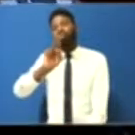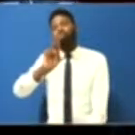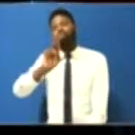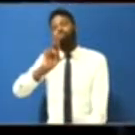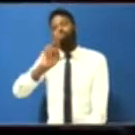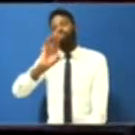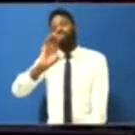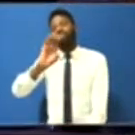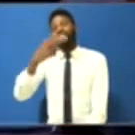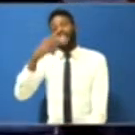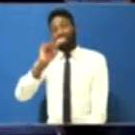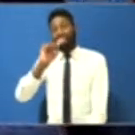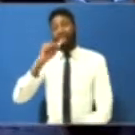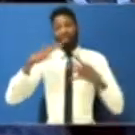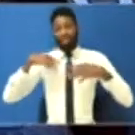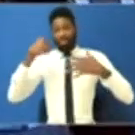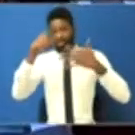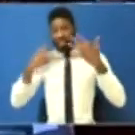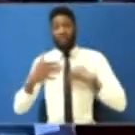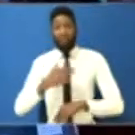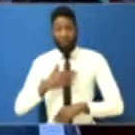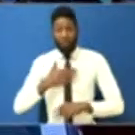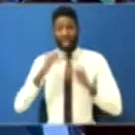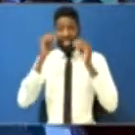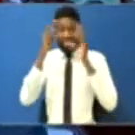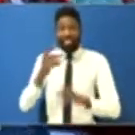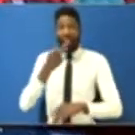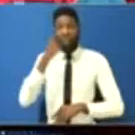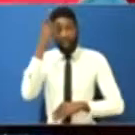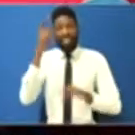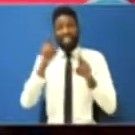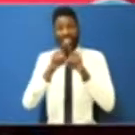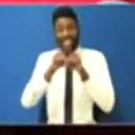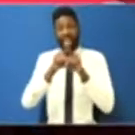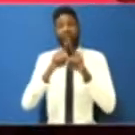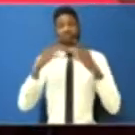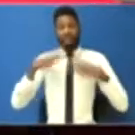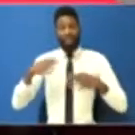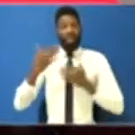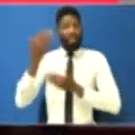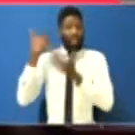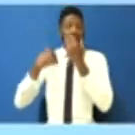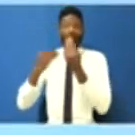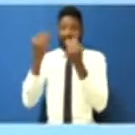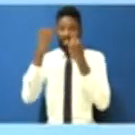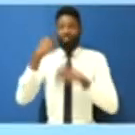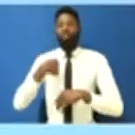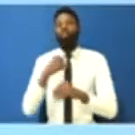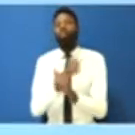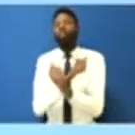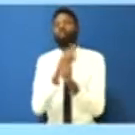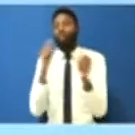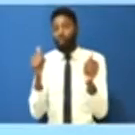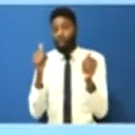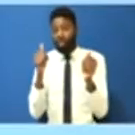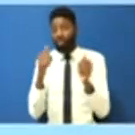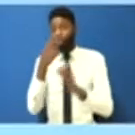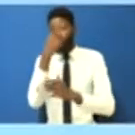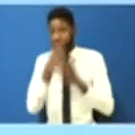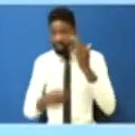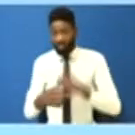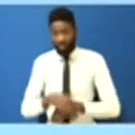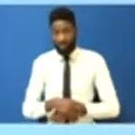teachers my parents my early bosses and my latest boss dr james monkey taught me three things which sets me apart that